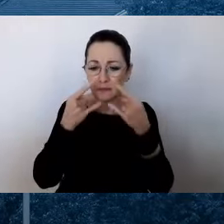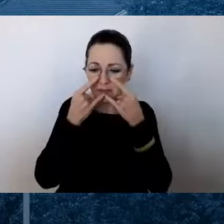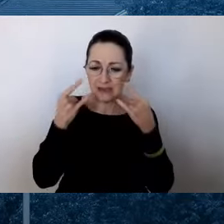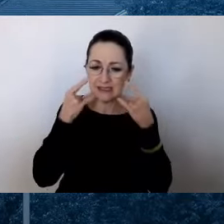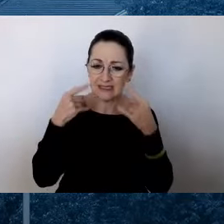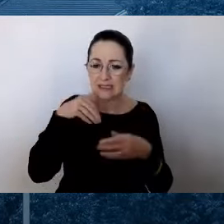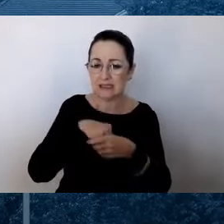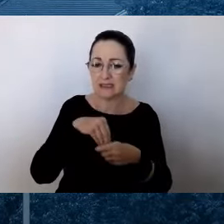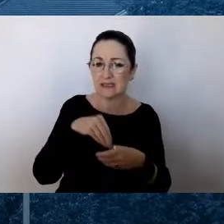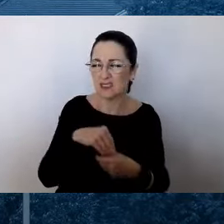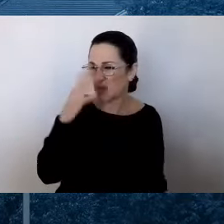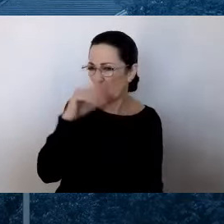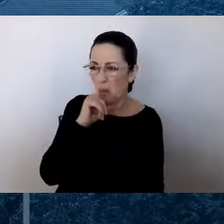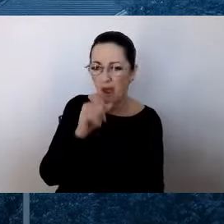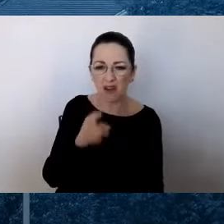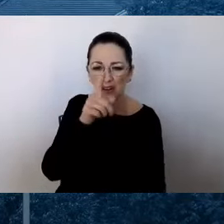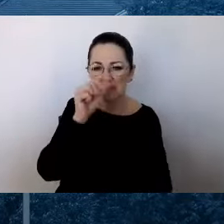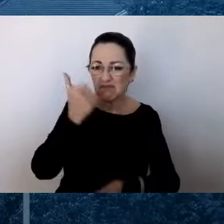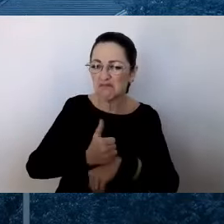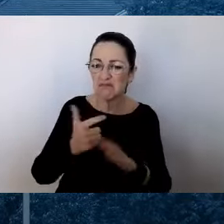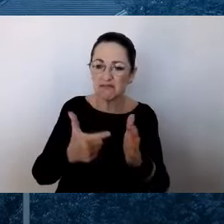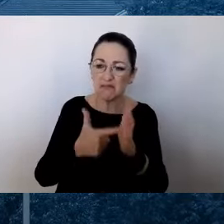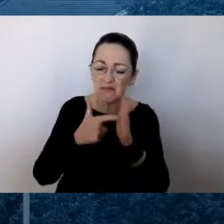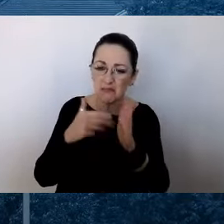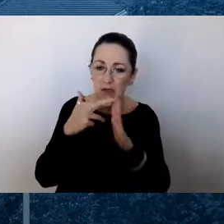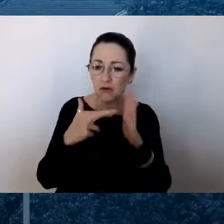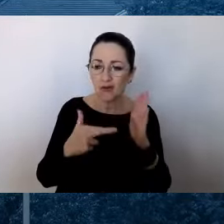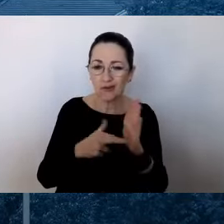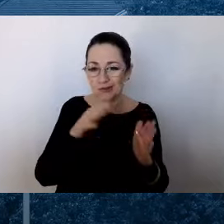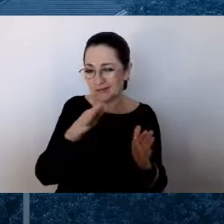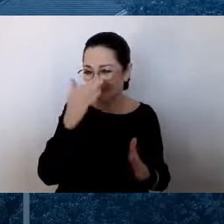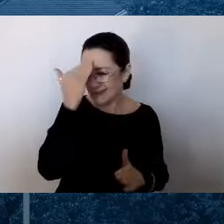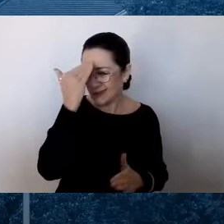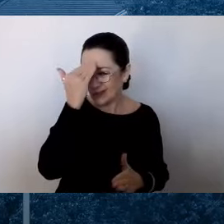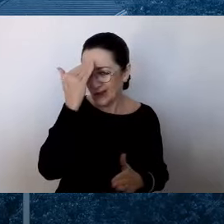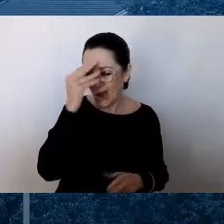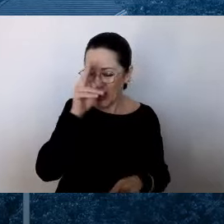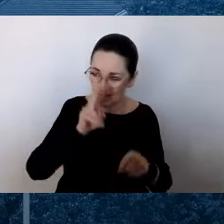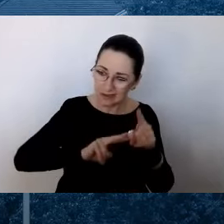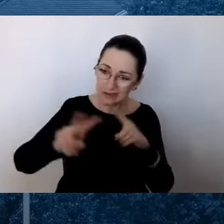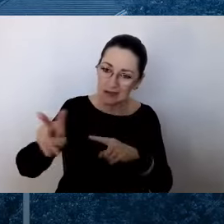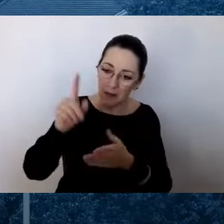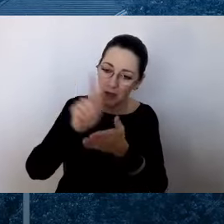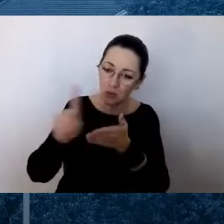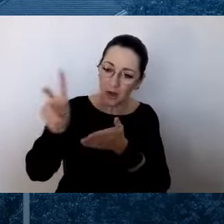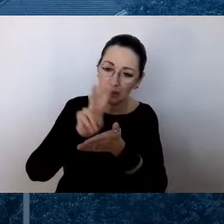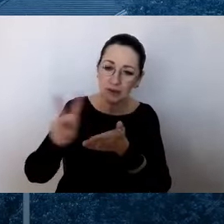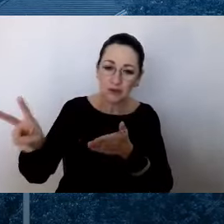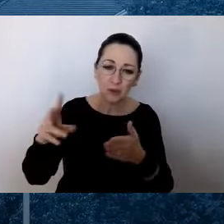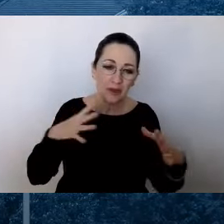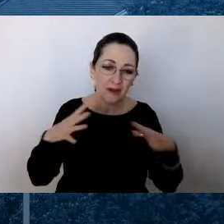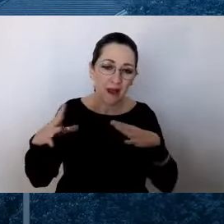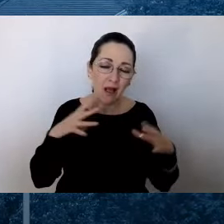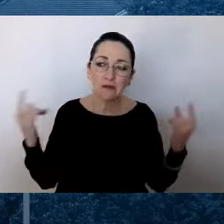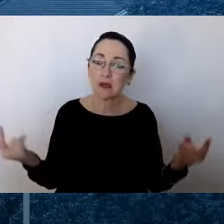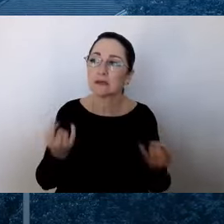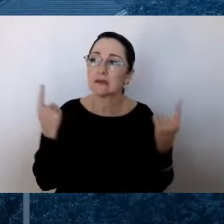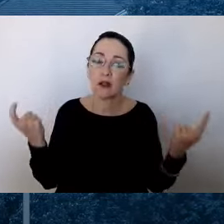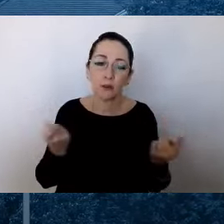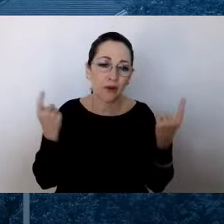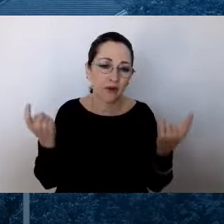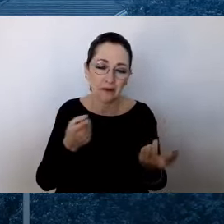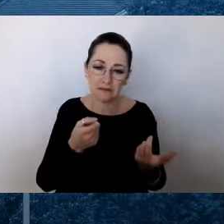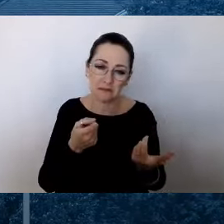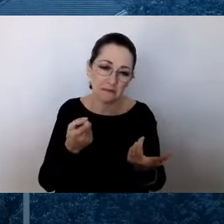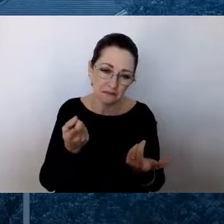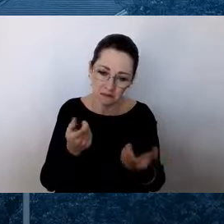not just mandate it, knowing what's going to happen in the next couple of weeks with holiday celebrations? Well, I think obviously,